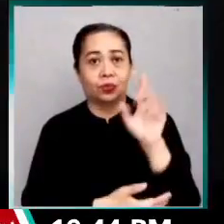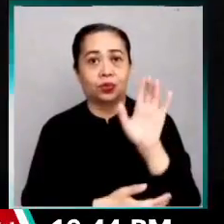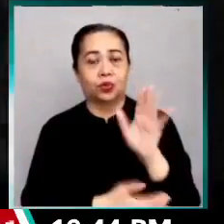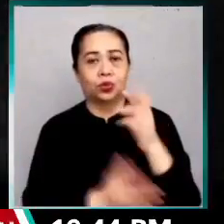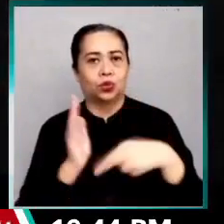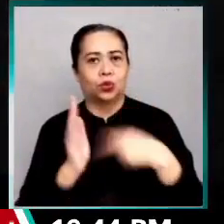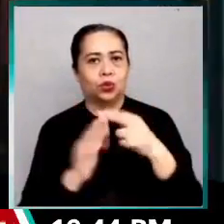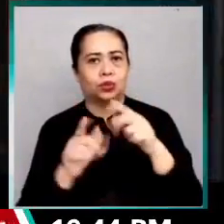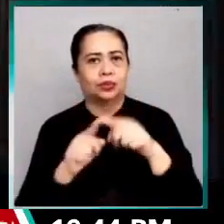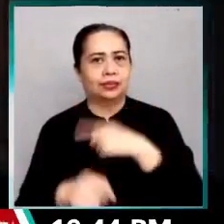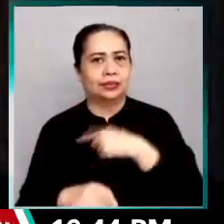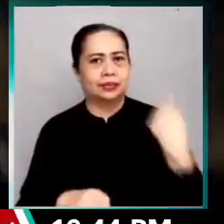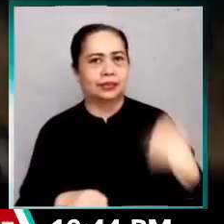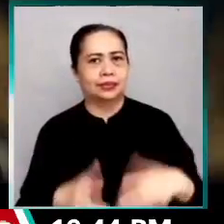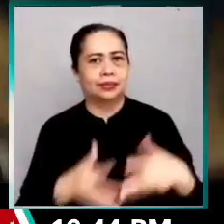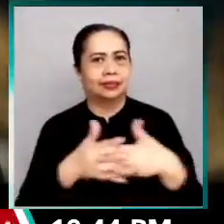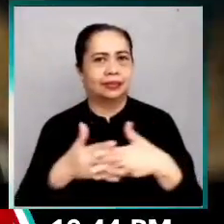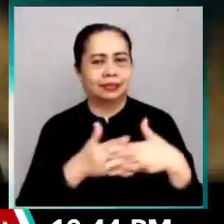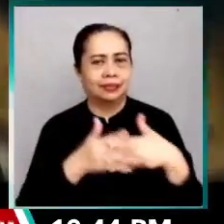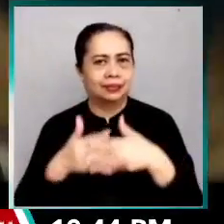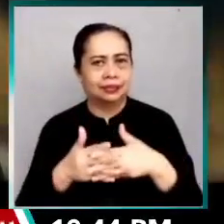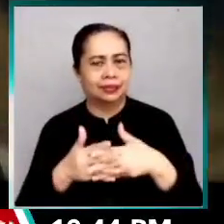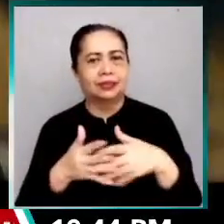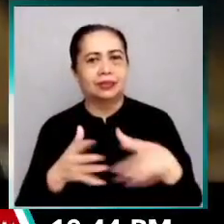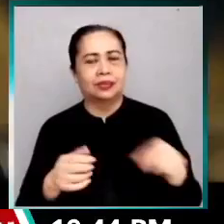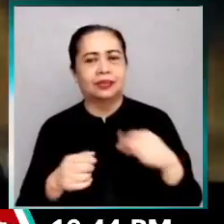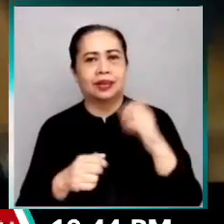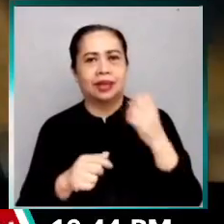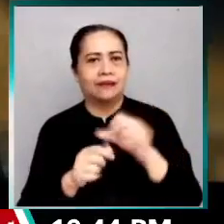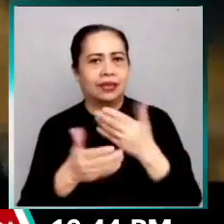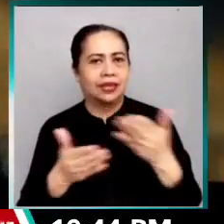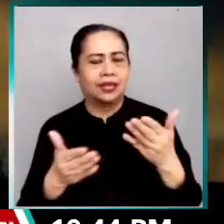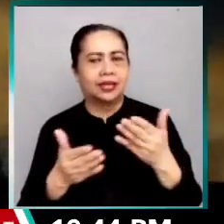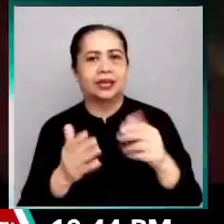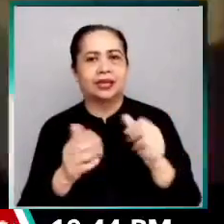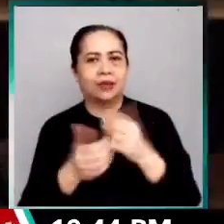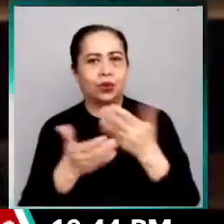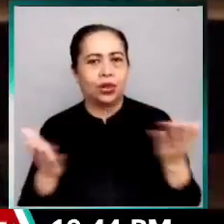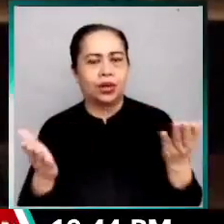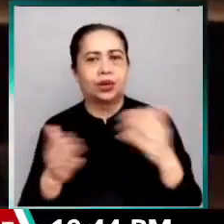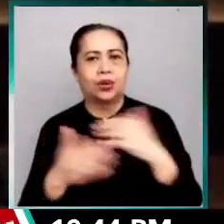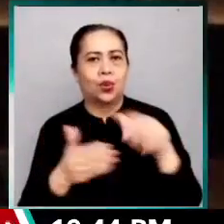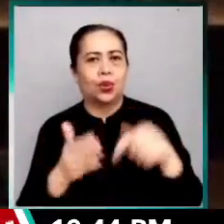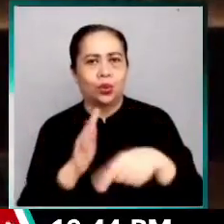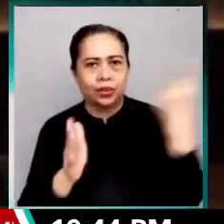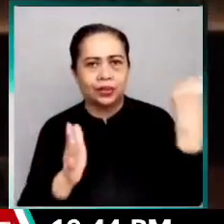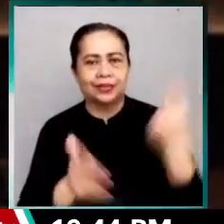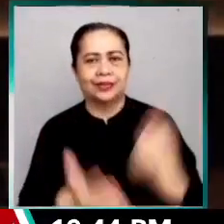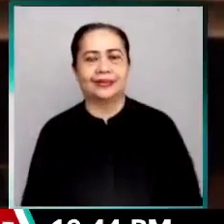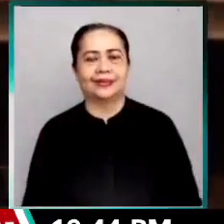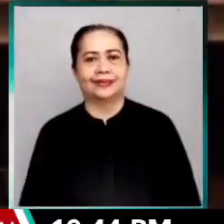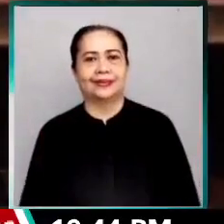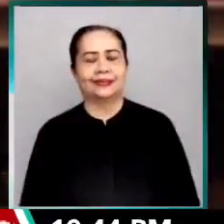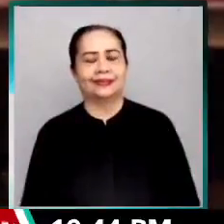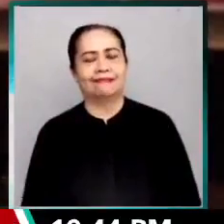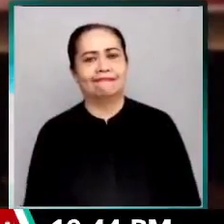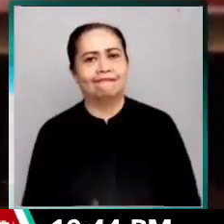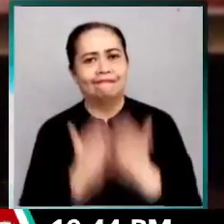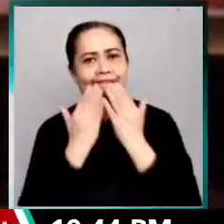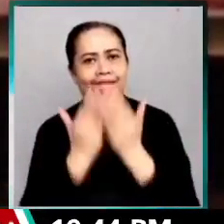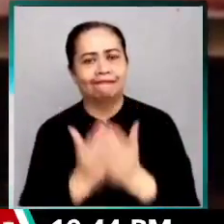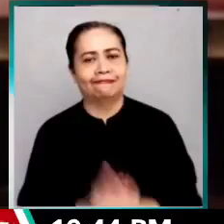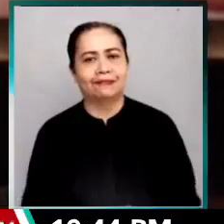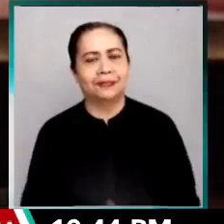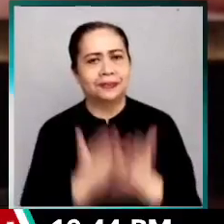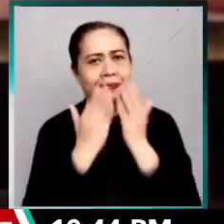American laundromat owner so everything everywhere all at once thank you thank